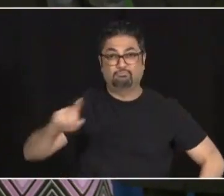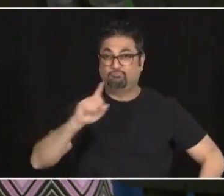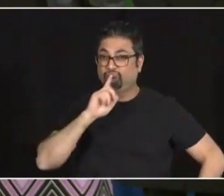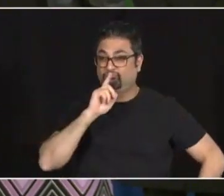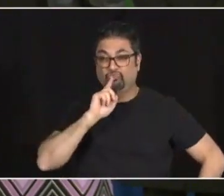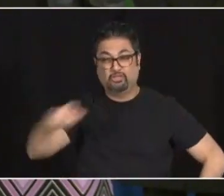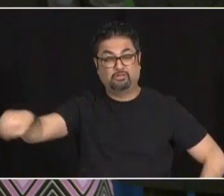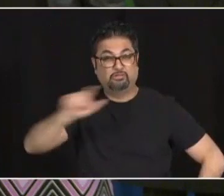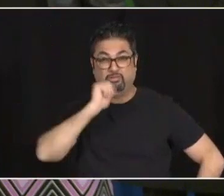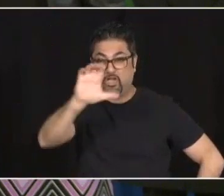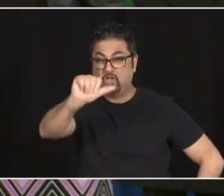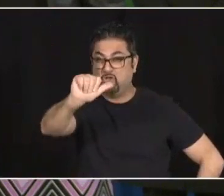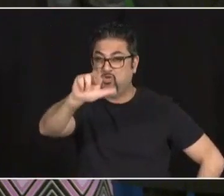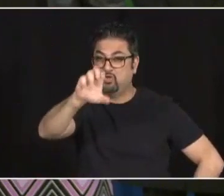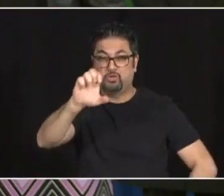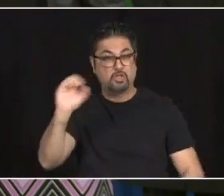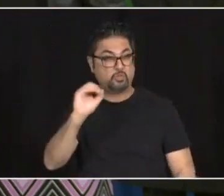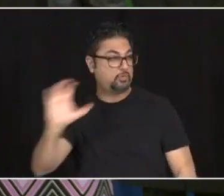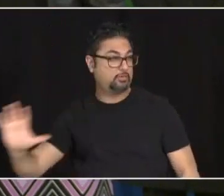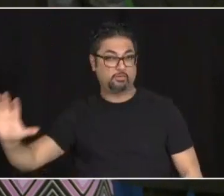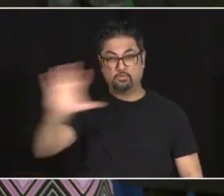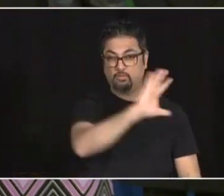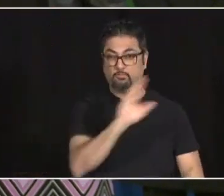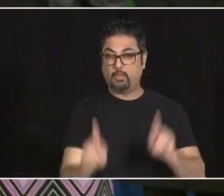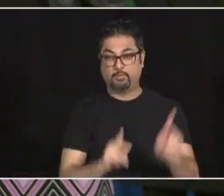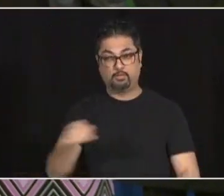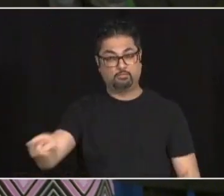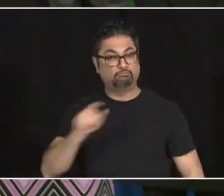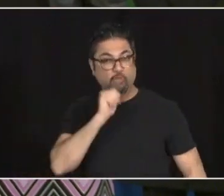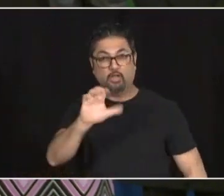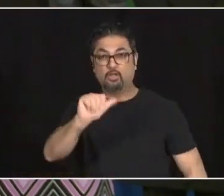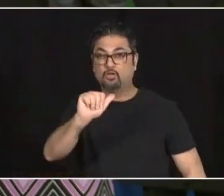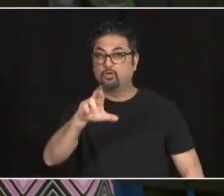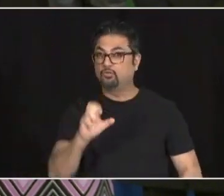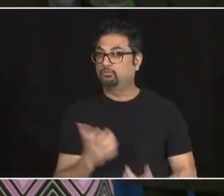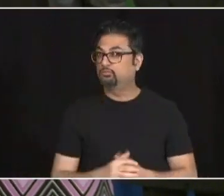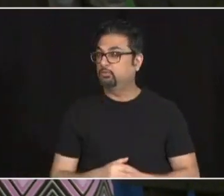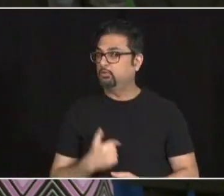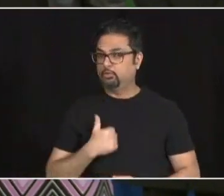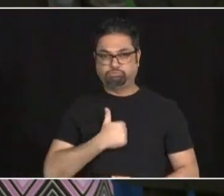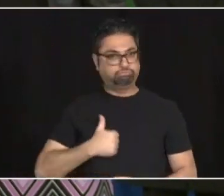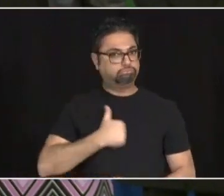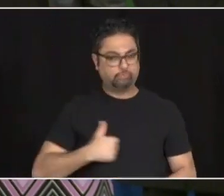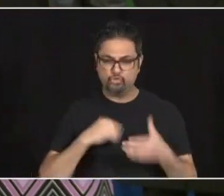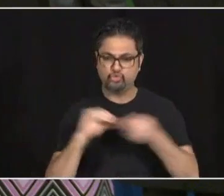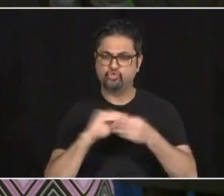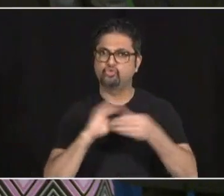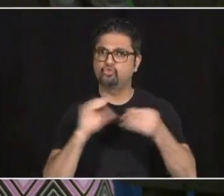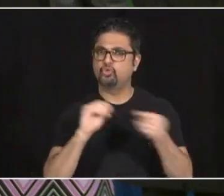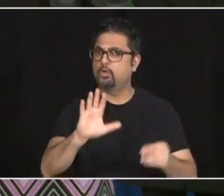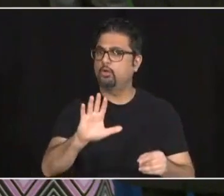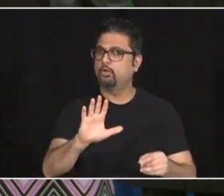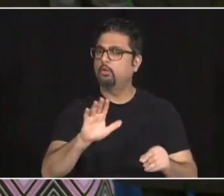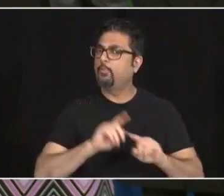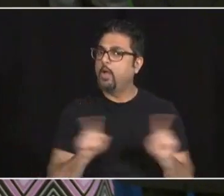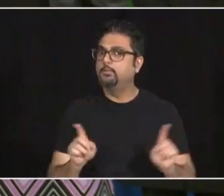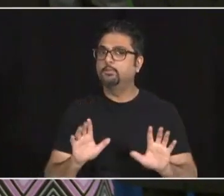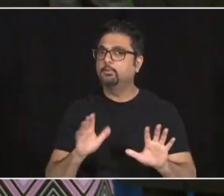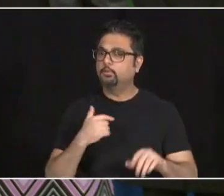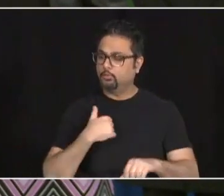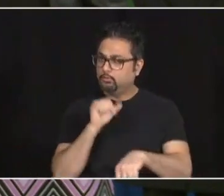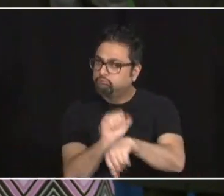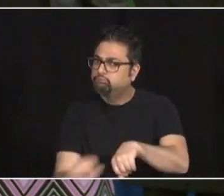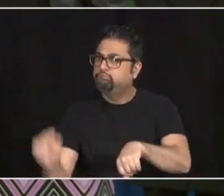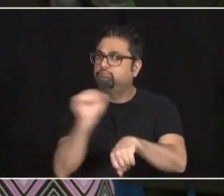But thank you for that question. Sorry for being so upset, but everyone's worked so hard.